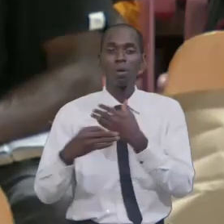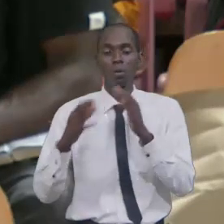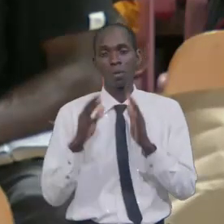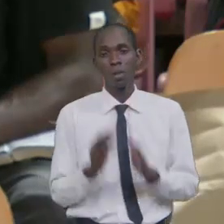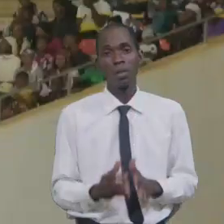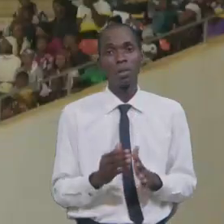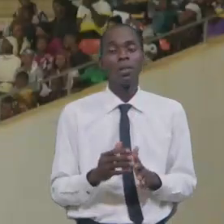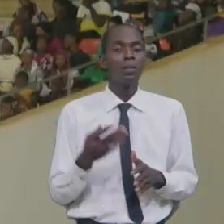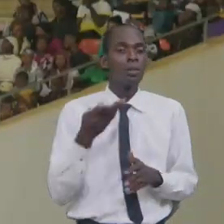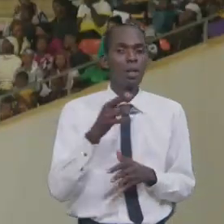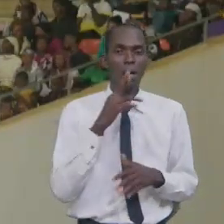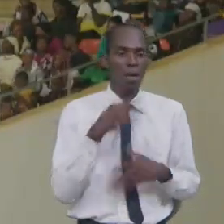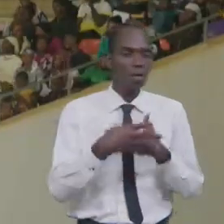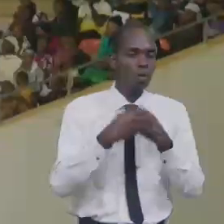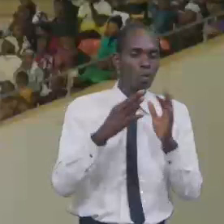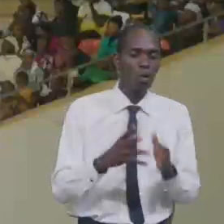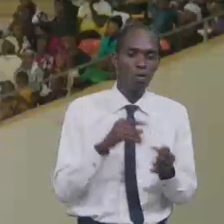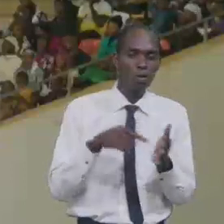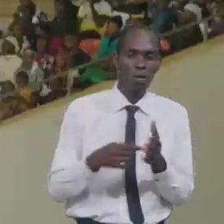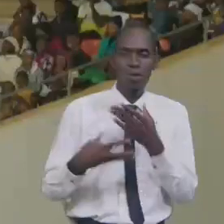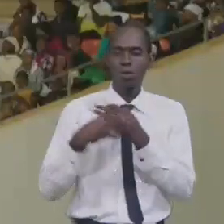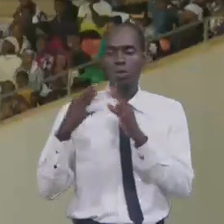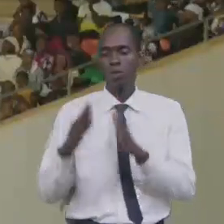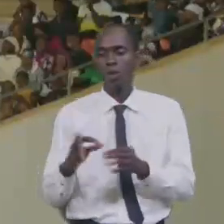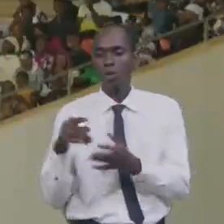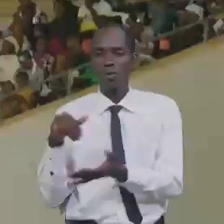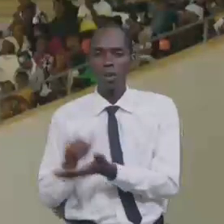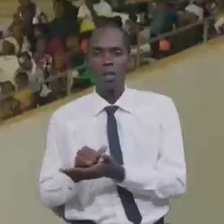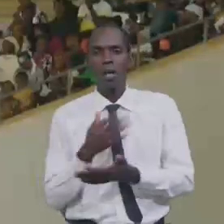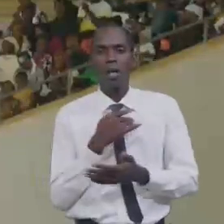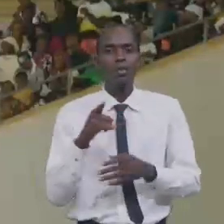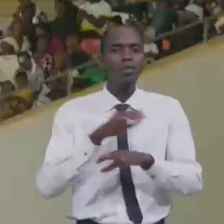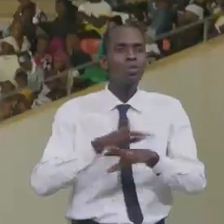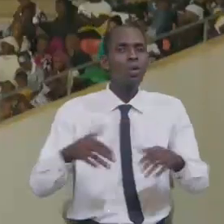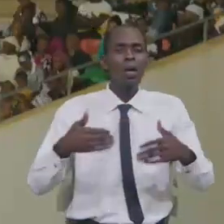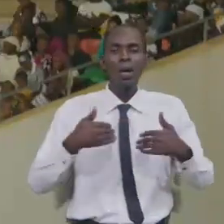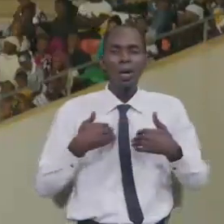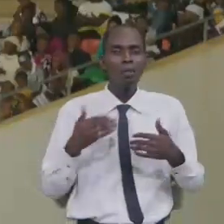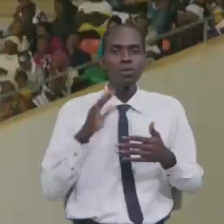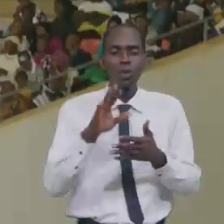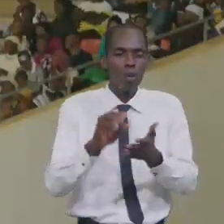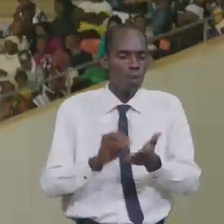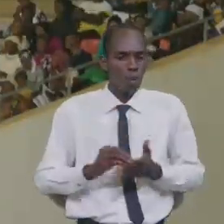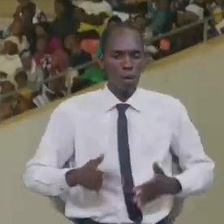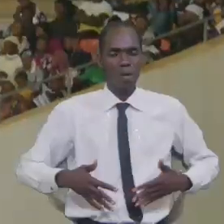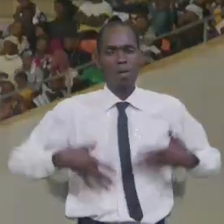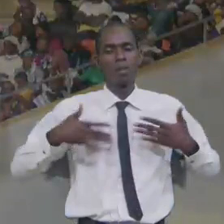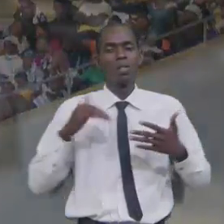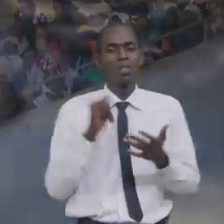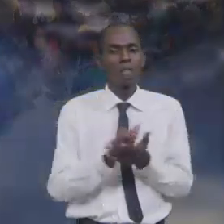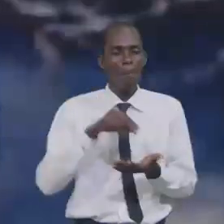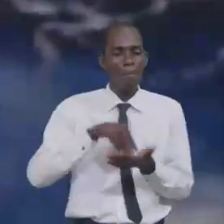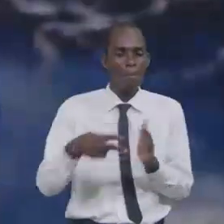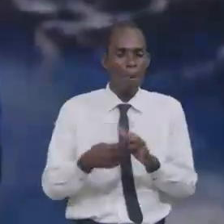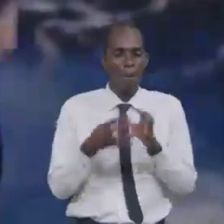You're a duplicate of this and duplicate of that, and then you don't have a singular life that means much to